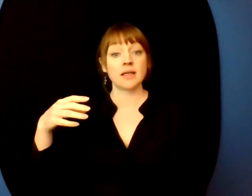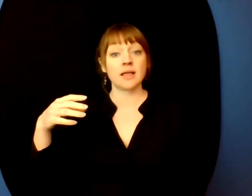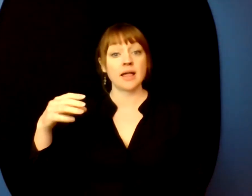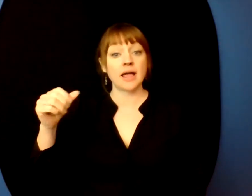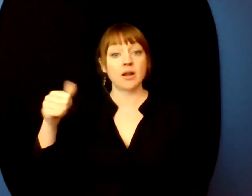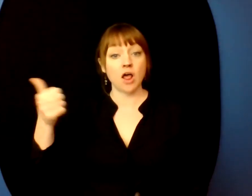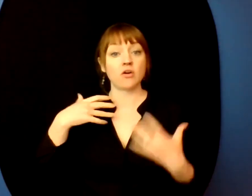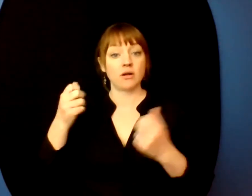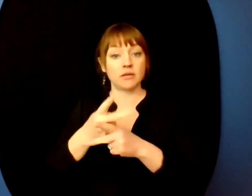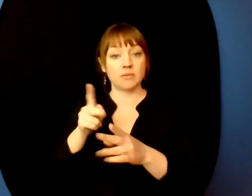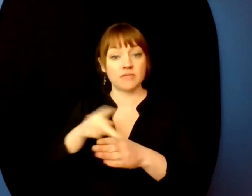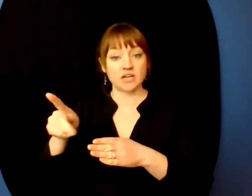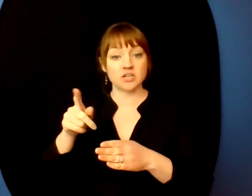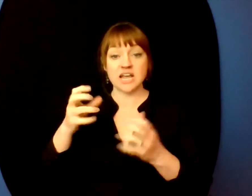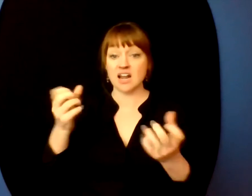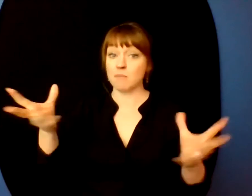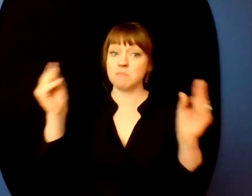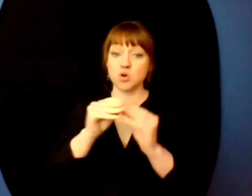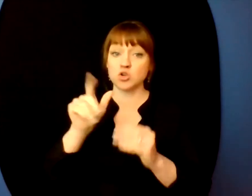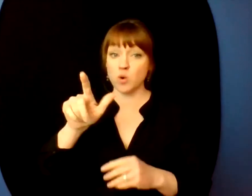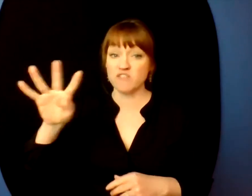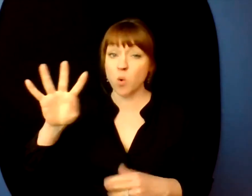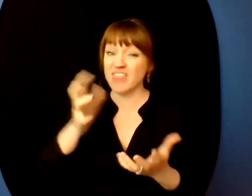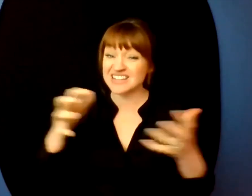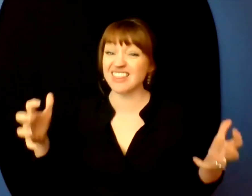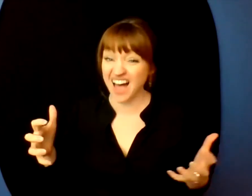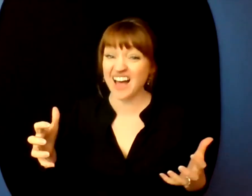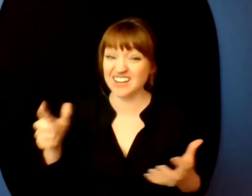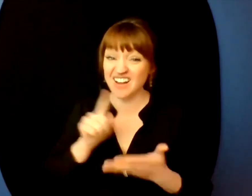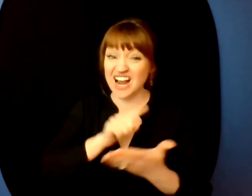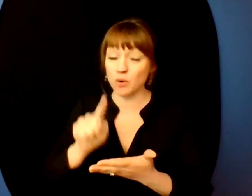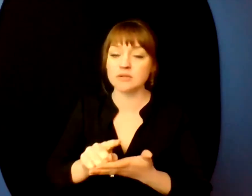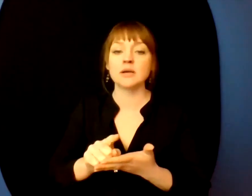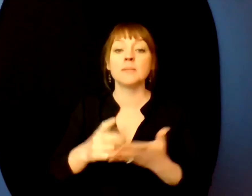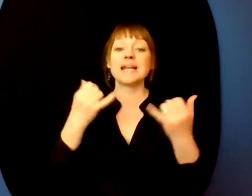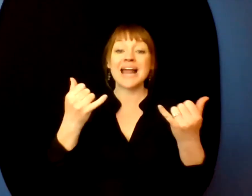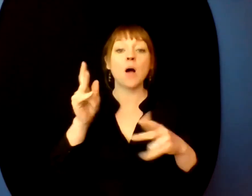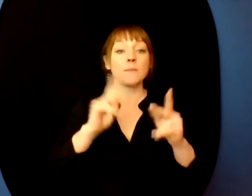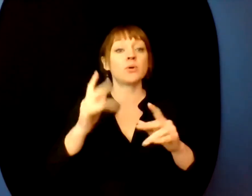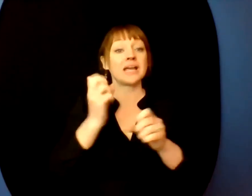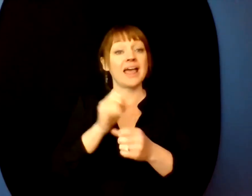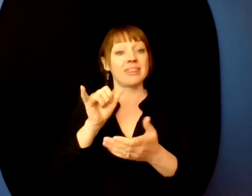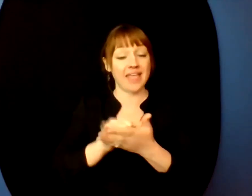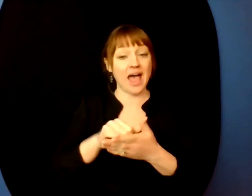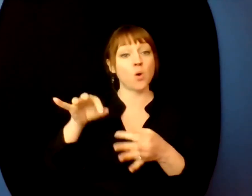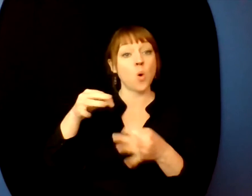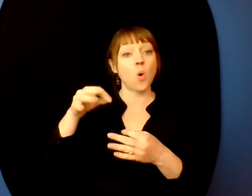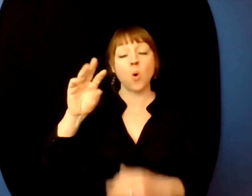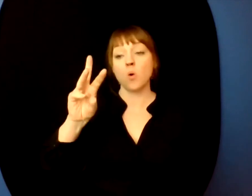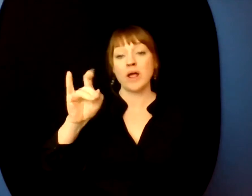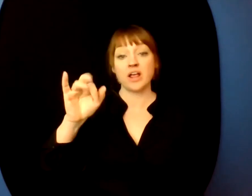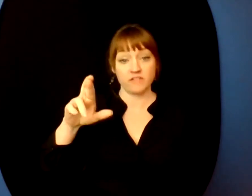And so right now, people can obtain an X waiver if they have a DEA waiver without that